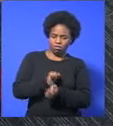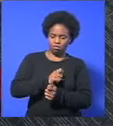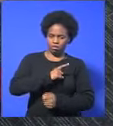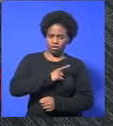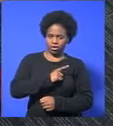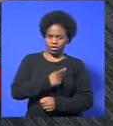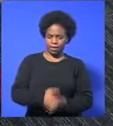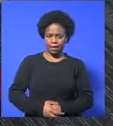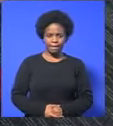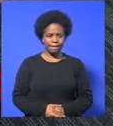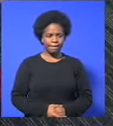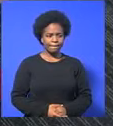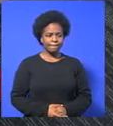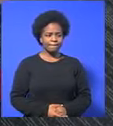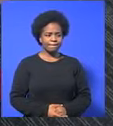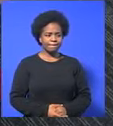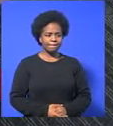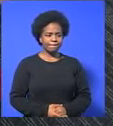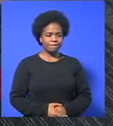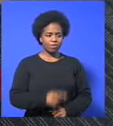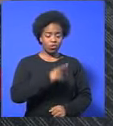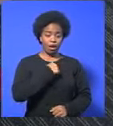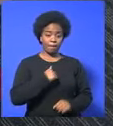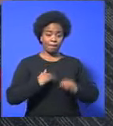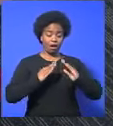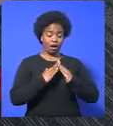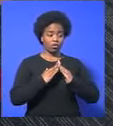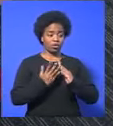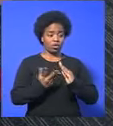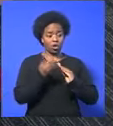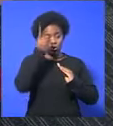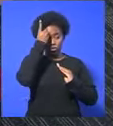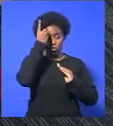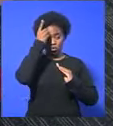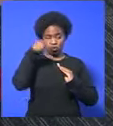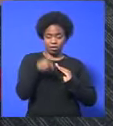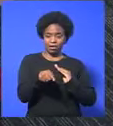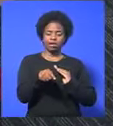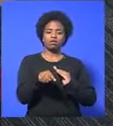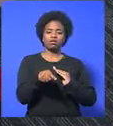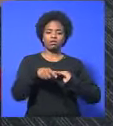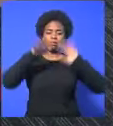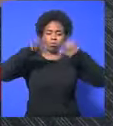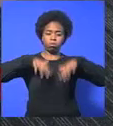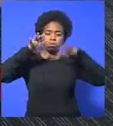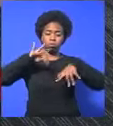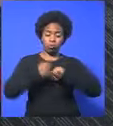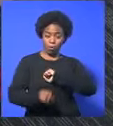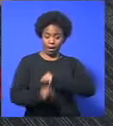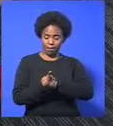But I came from Joburg. My house in Forward Road, Durban, got flooded. There was a flood